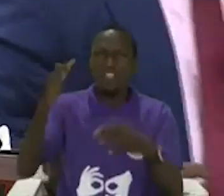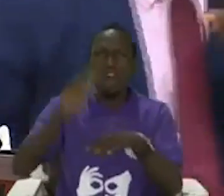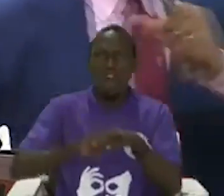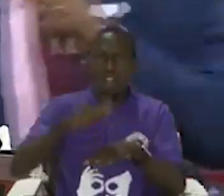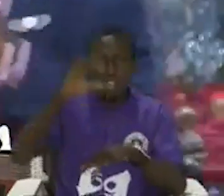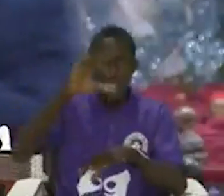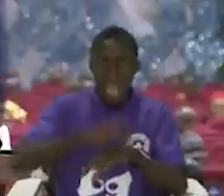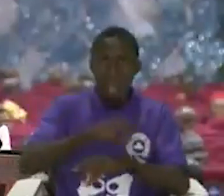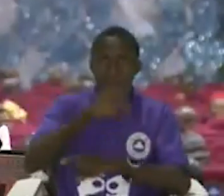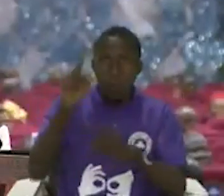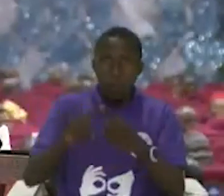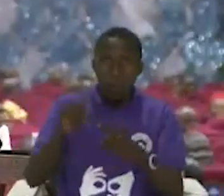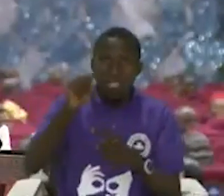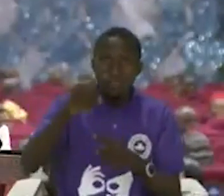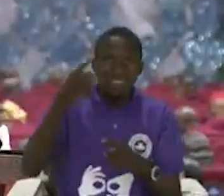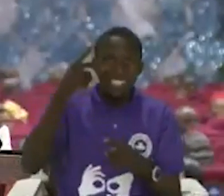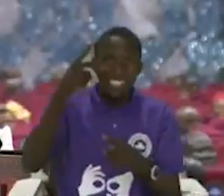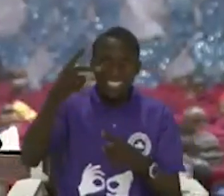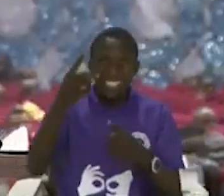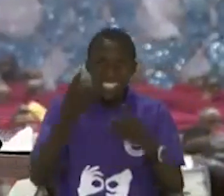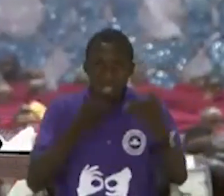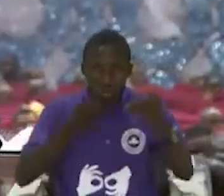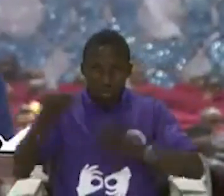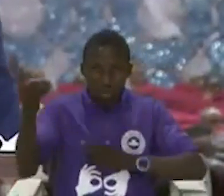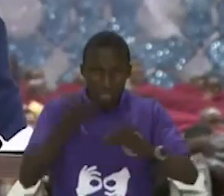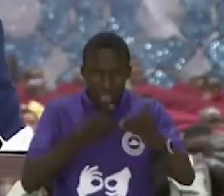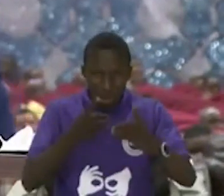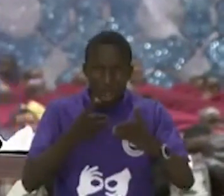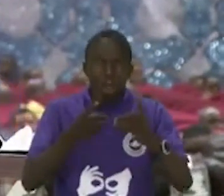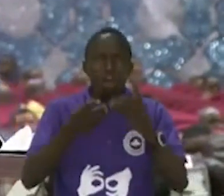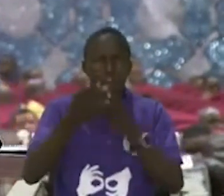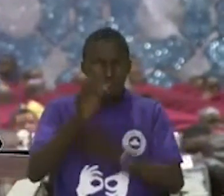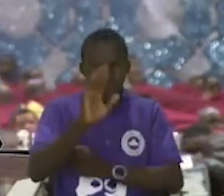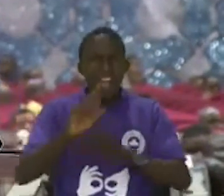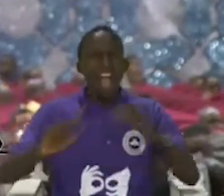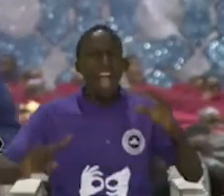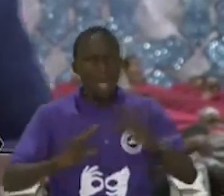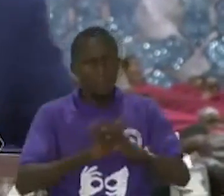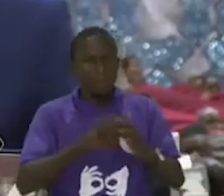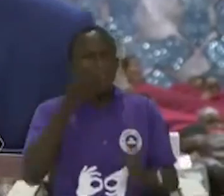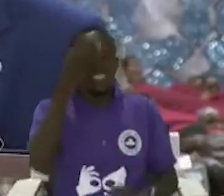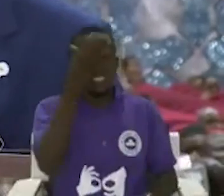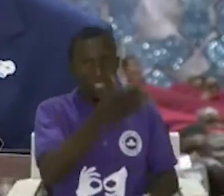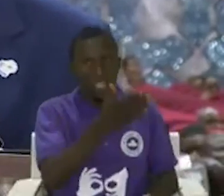dominion, anywhere they appear, God appears there.